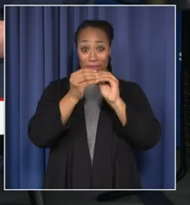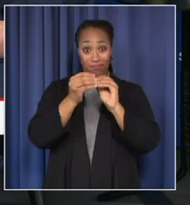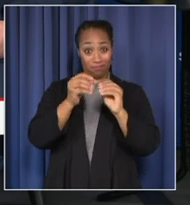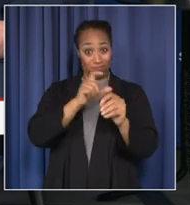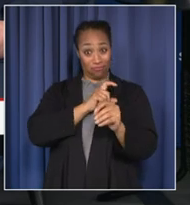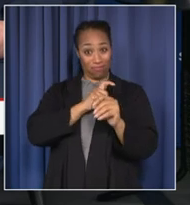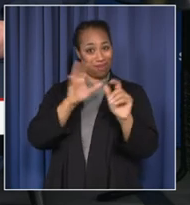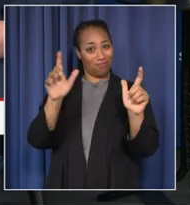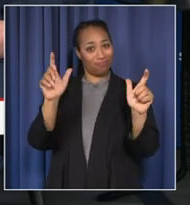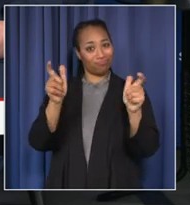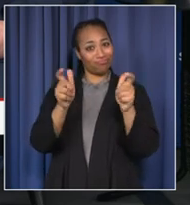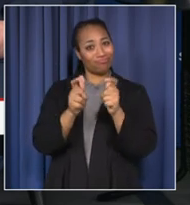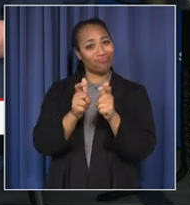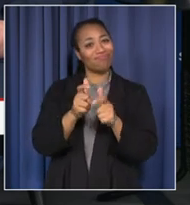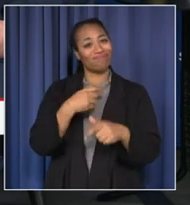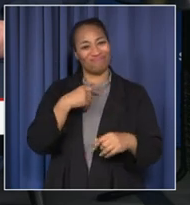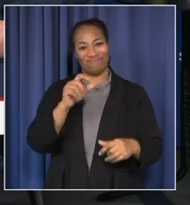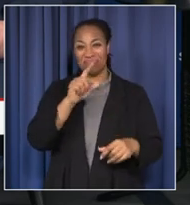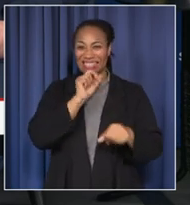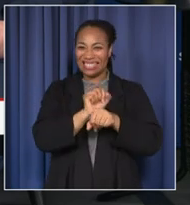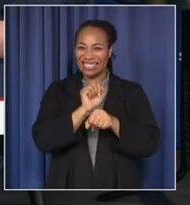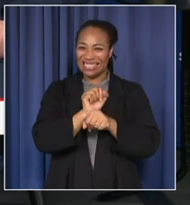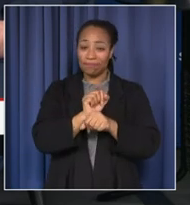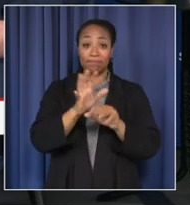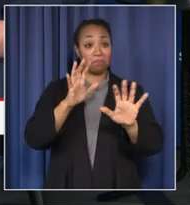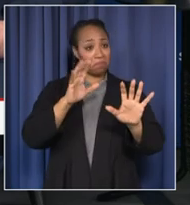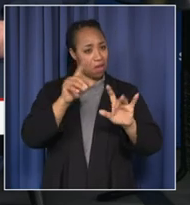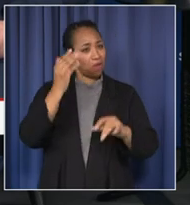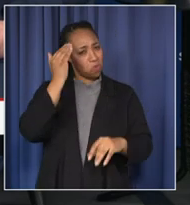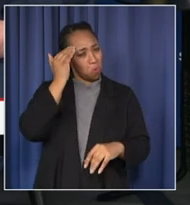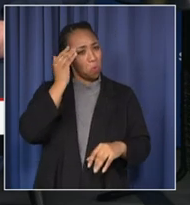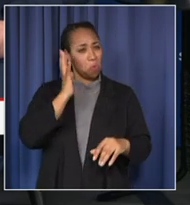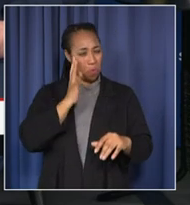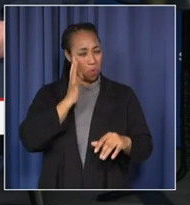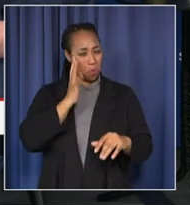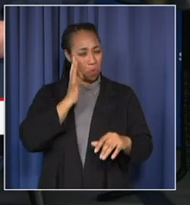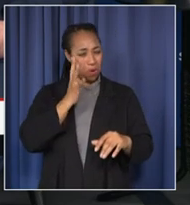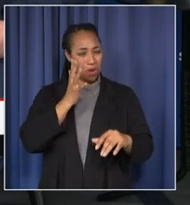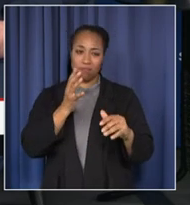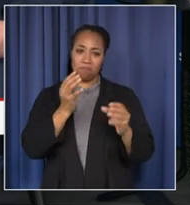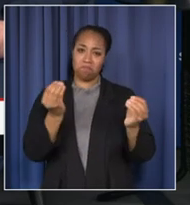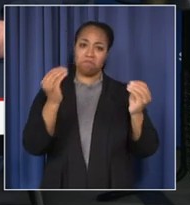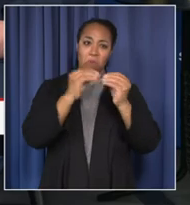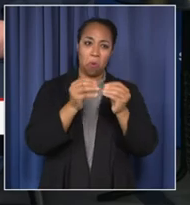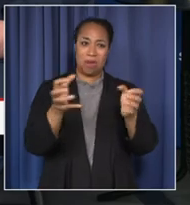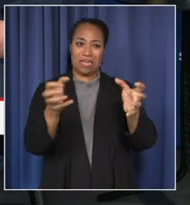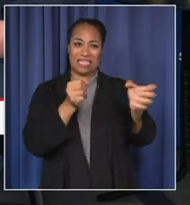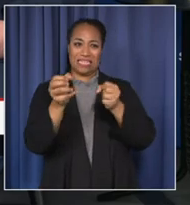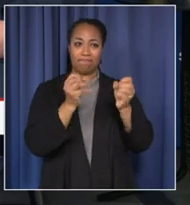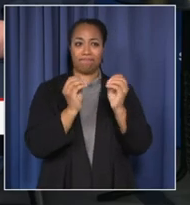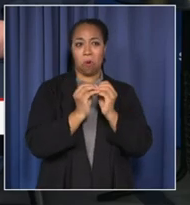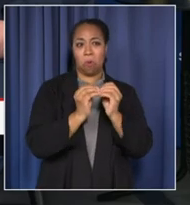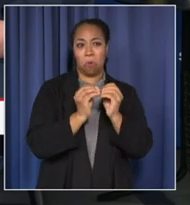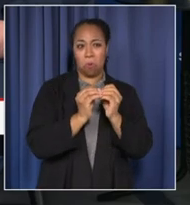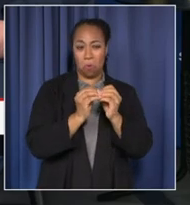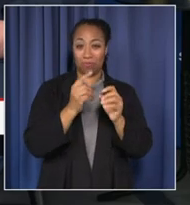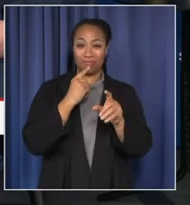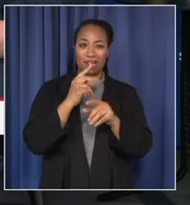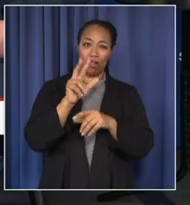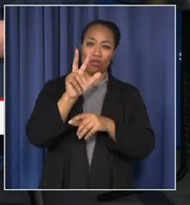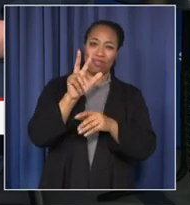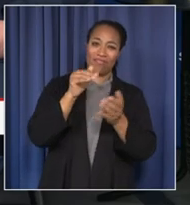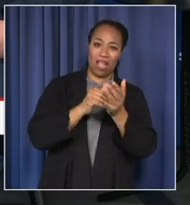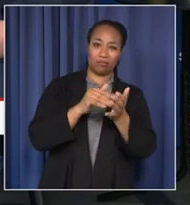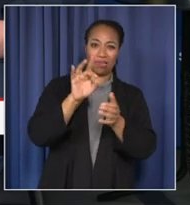chief believes that we need to be between 3,800 and 4,000 officers. Now, keep in mind